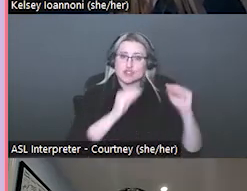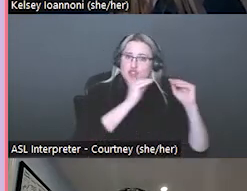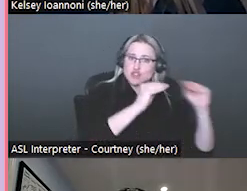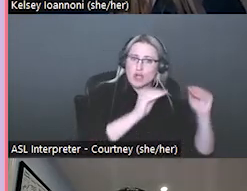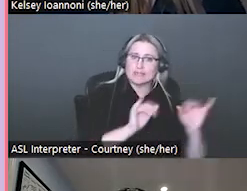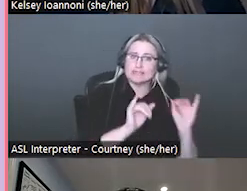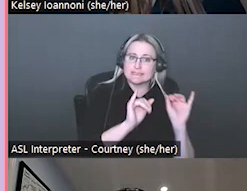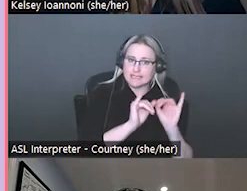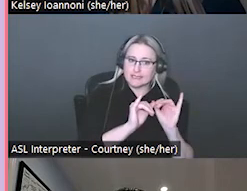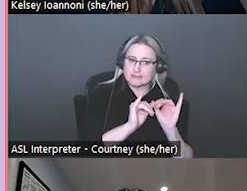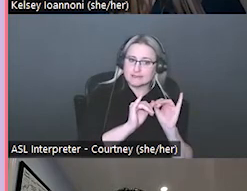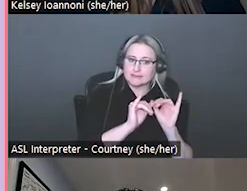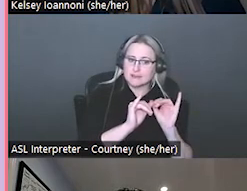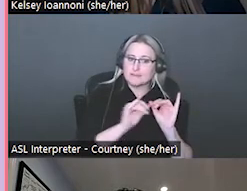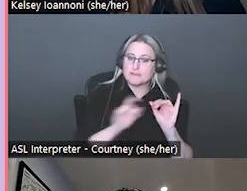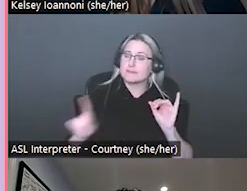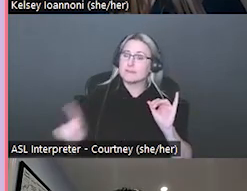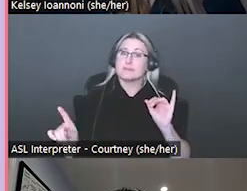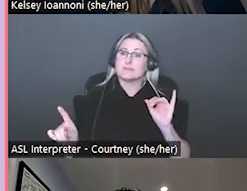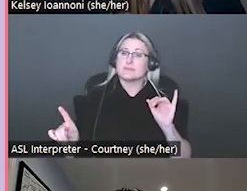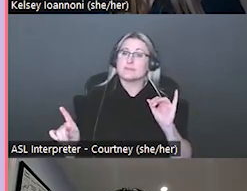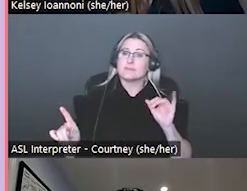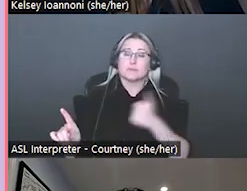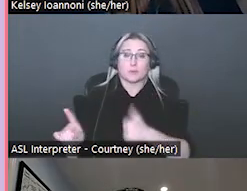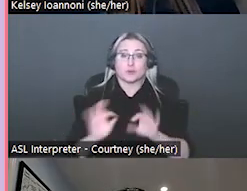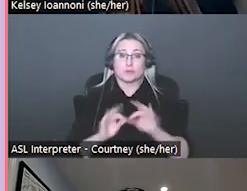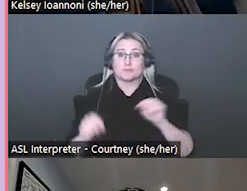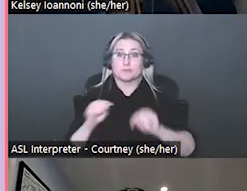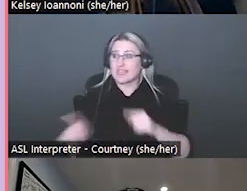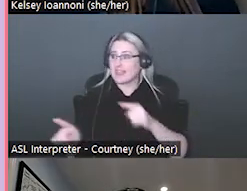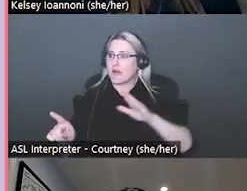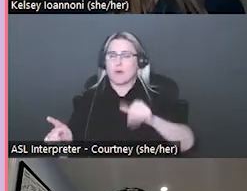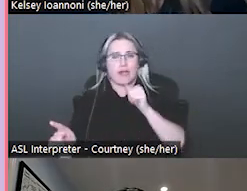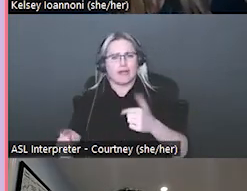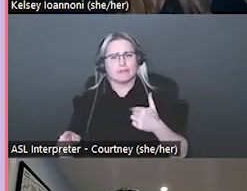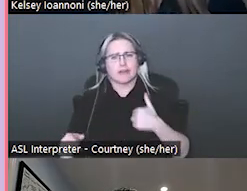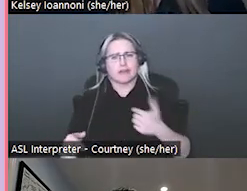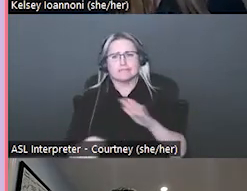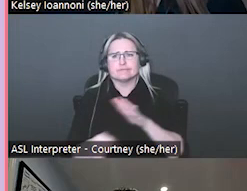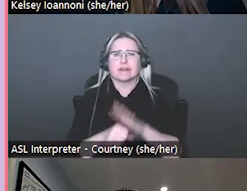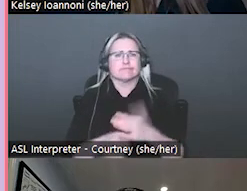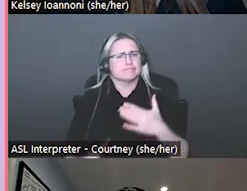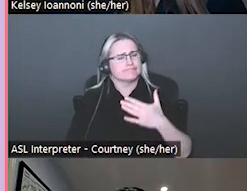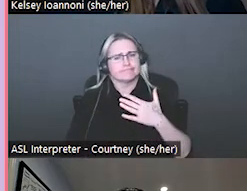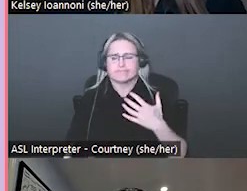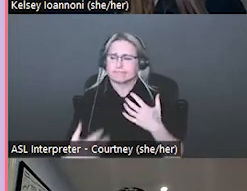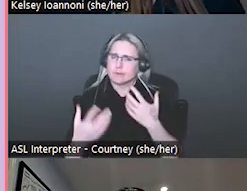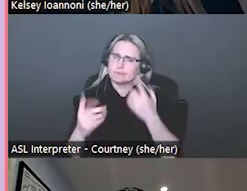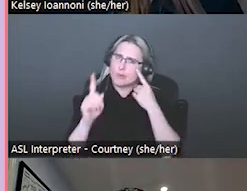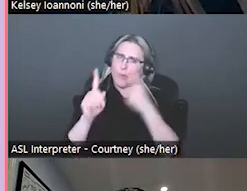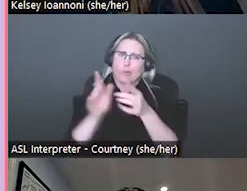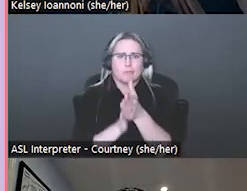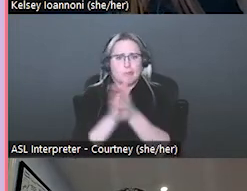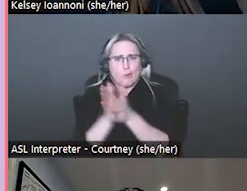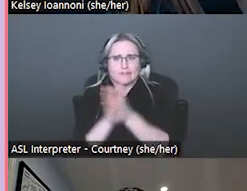reflective of the feelings they have about themselves and that they lack willpower to achieve goals that will assist in making them healthy? How much trust